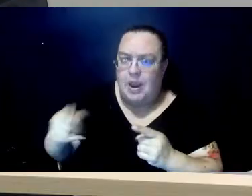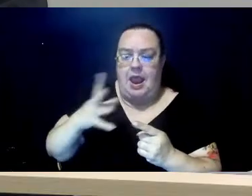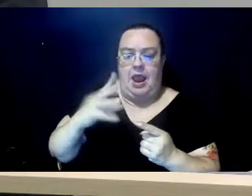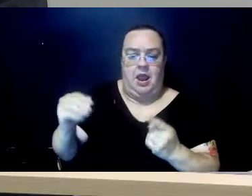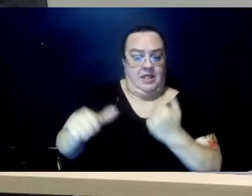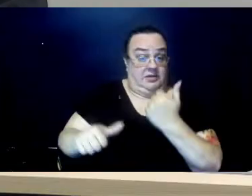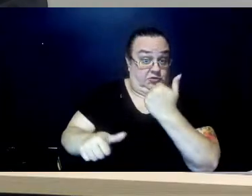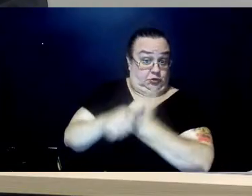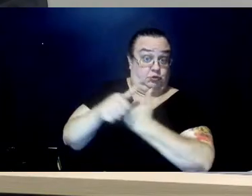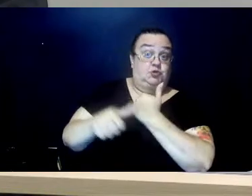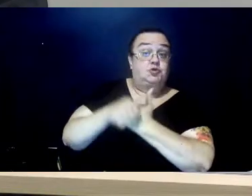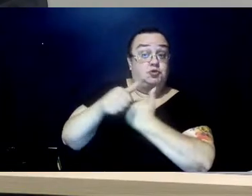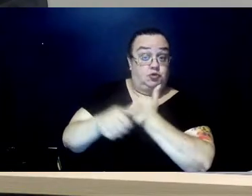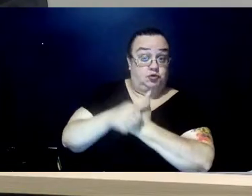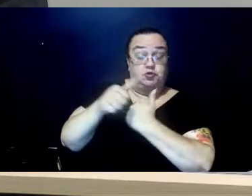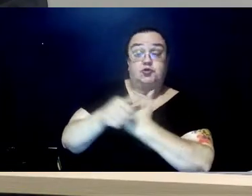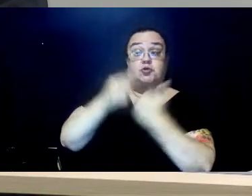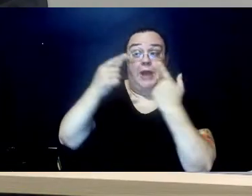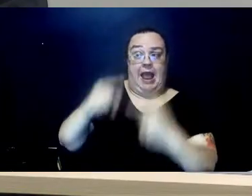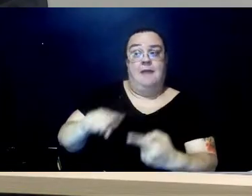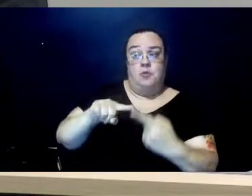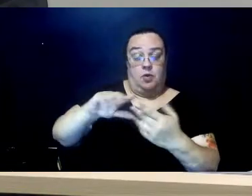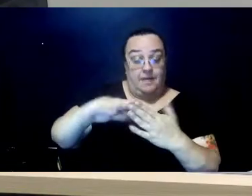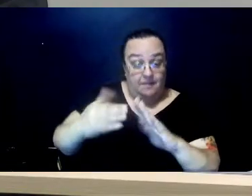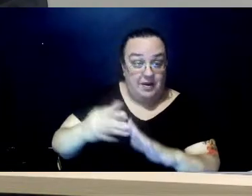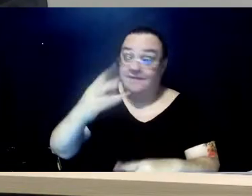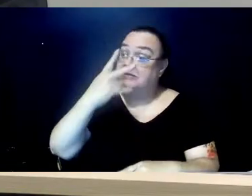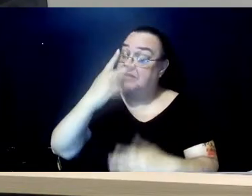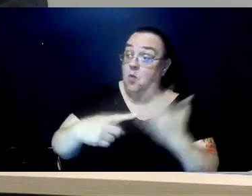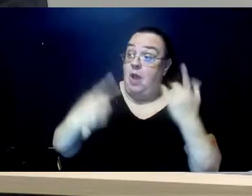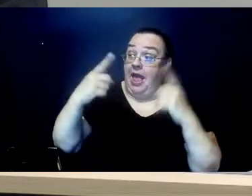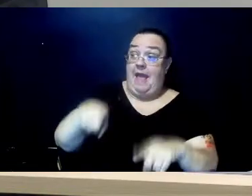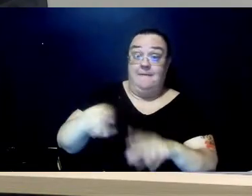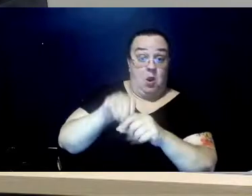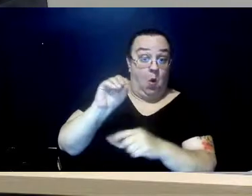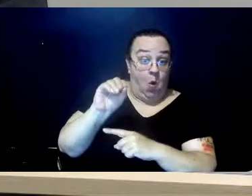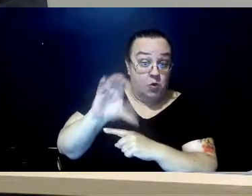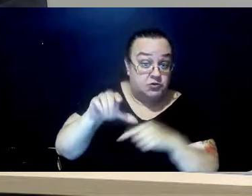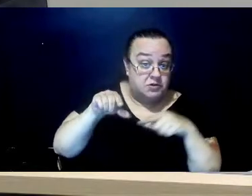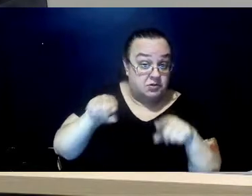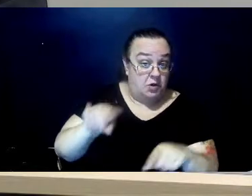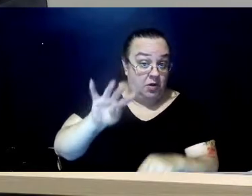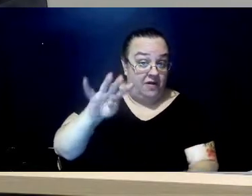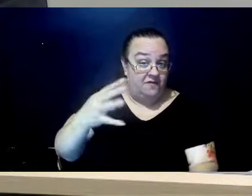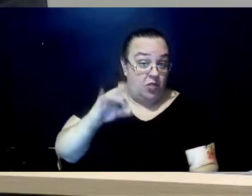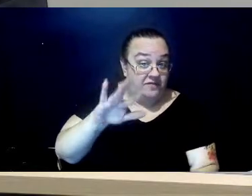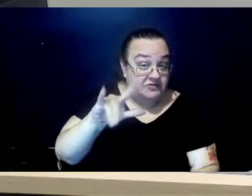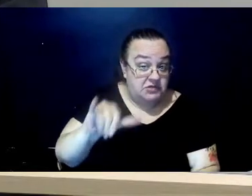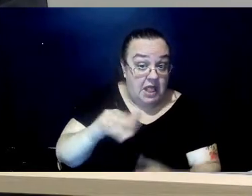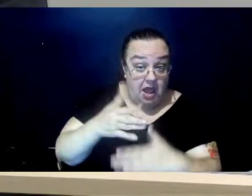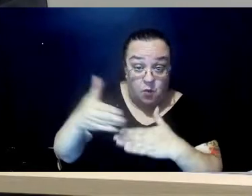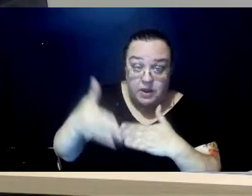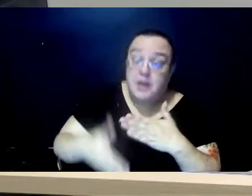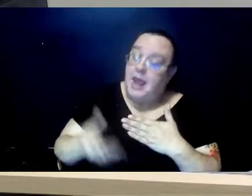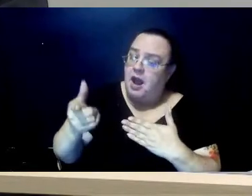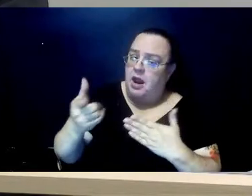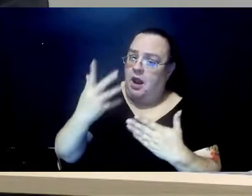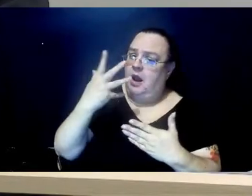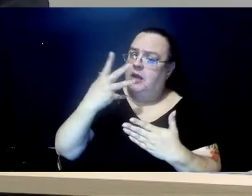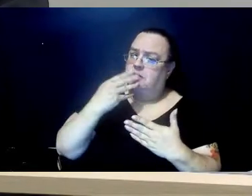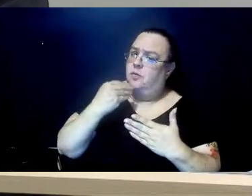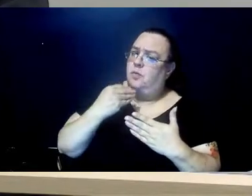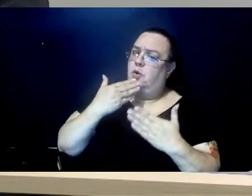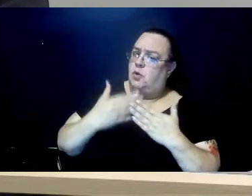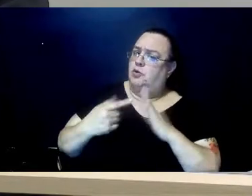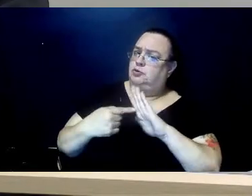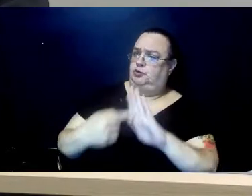to the communities. If you take a look at what happened in Ocean City over the July 4th weekend, it'll give you a pretty good indication. So